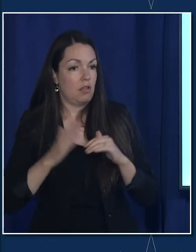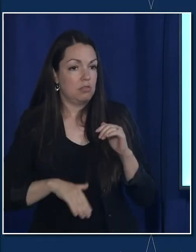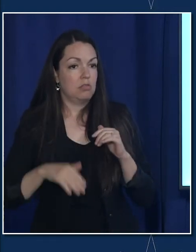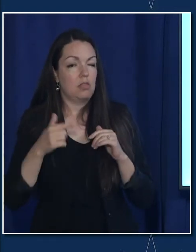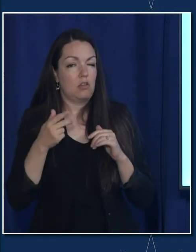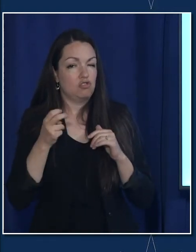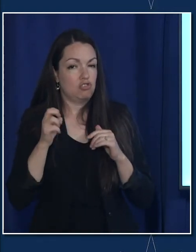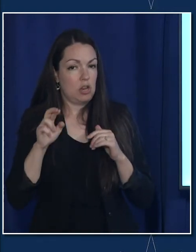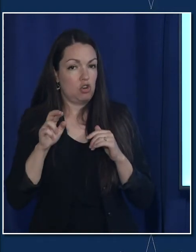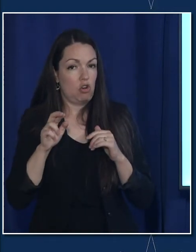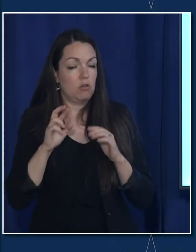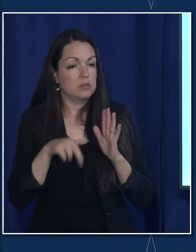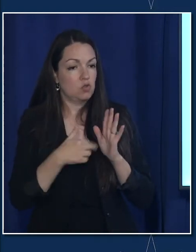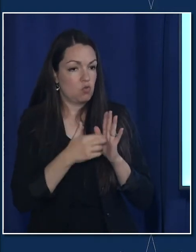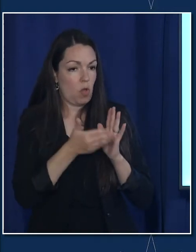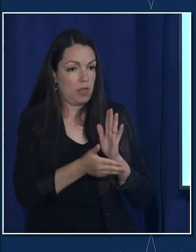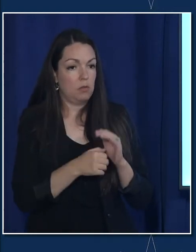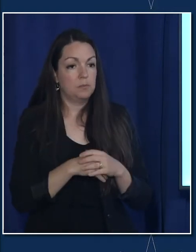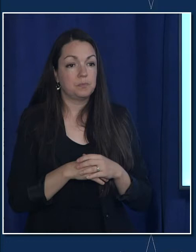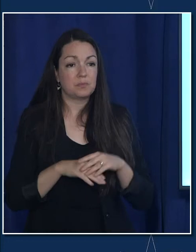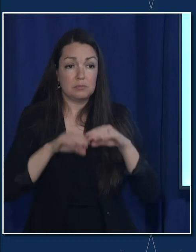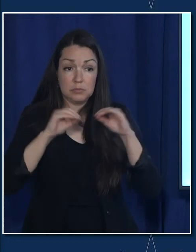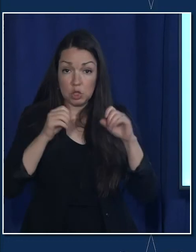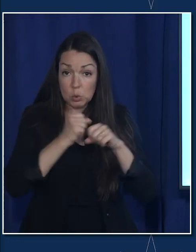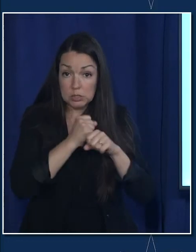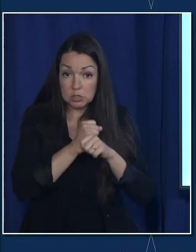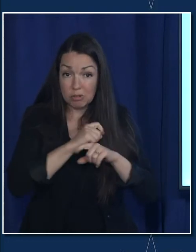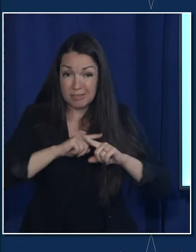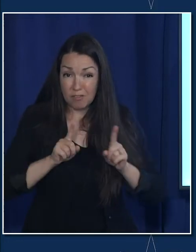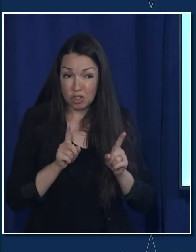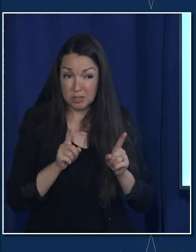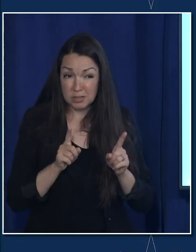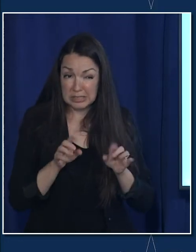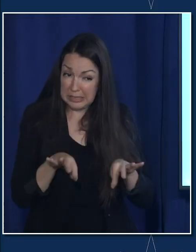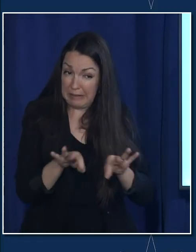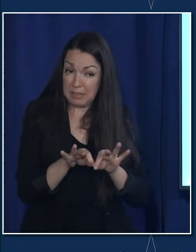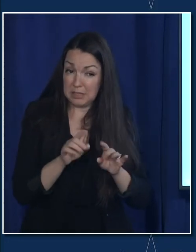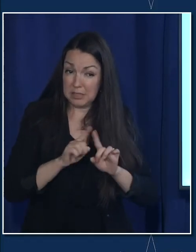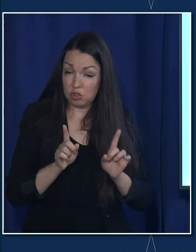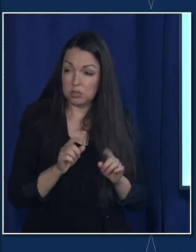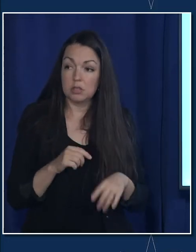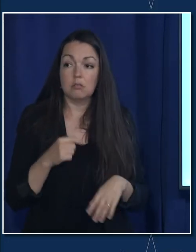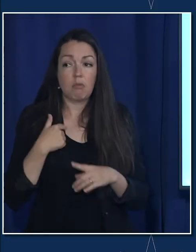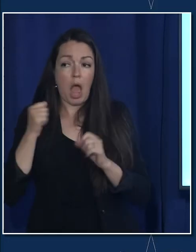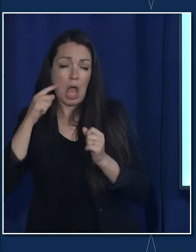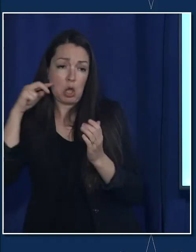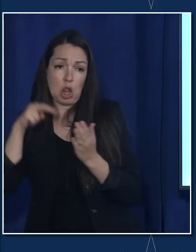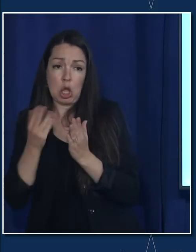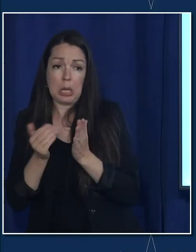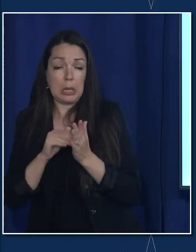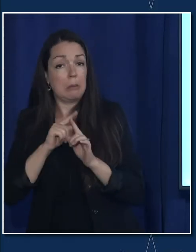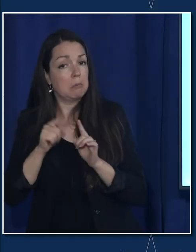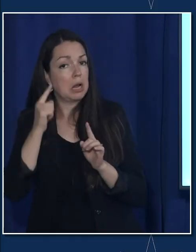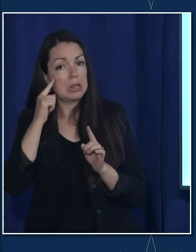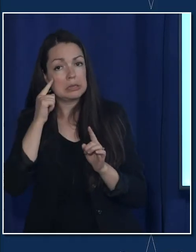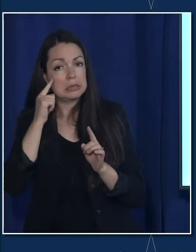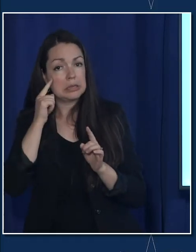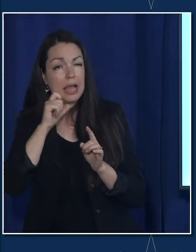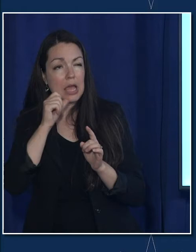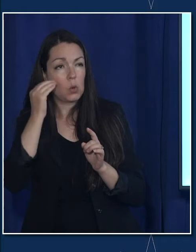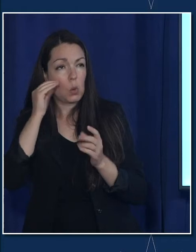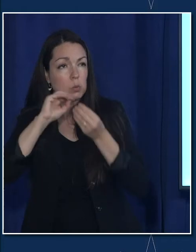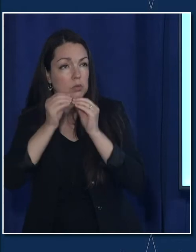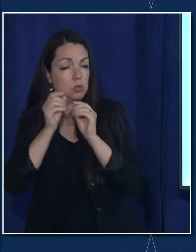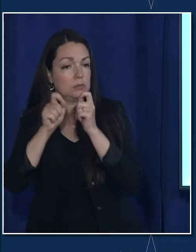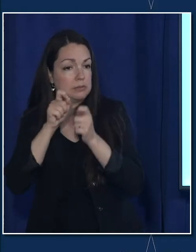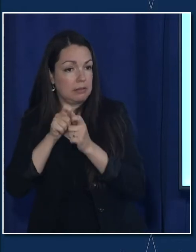gender that's playing the major role there. There's no statistical difference. There's significant. Yeah, I mean, I can take a look at that. I don't know the statistics kind of off